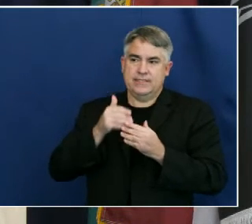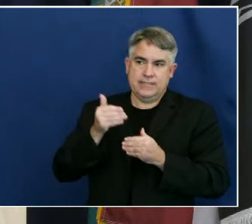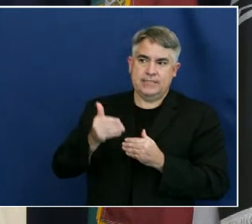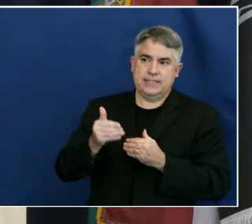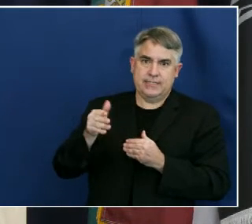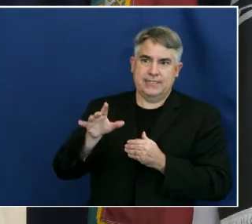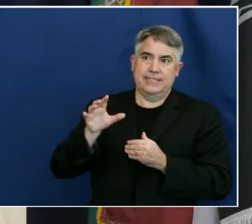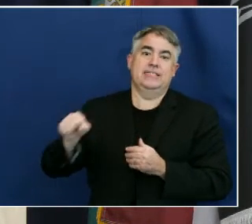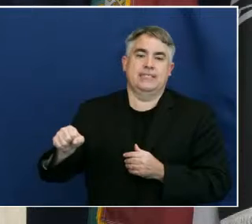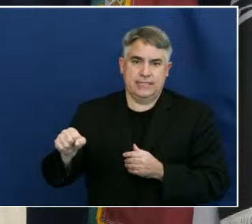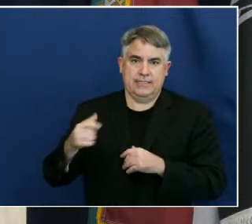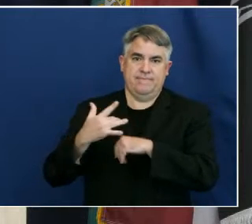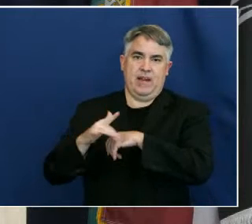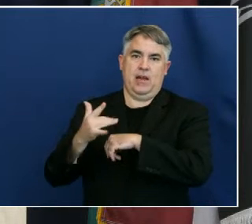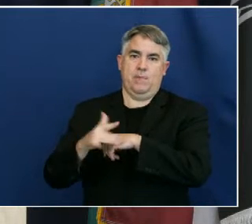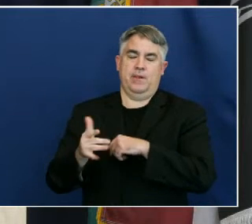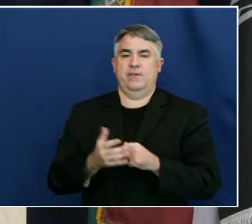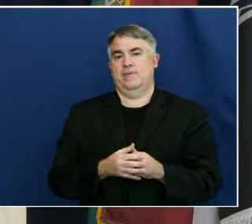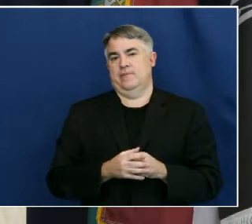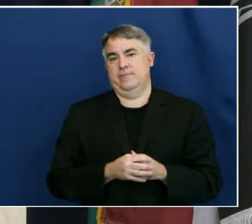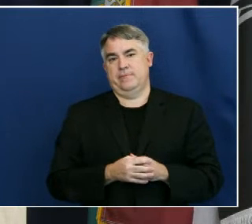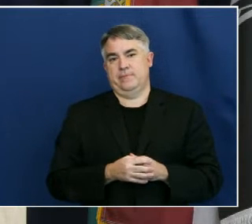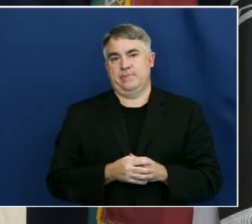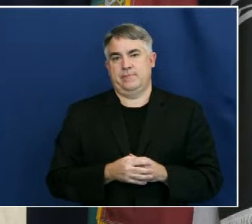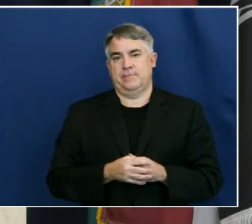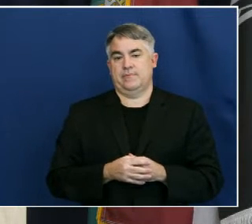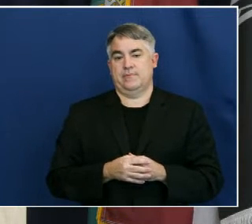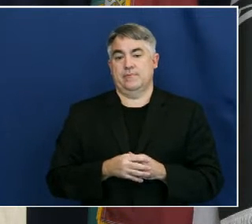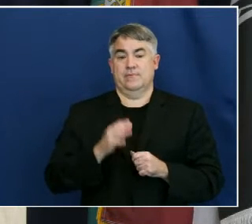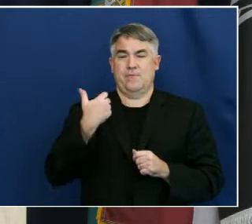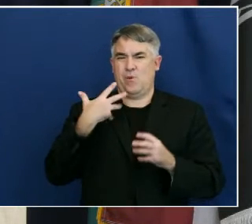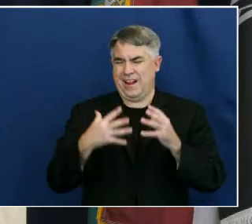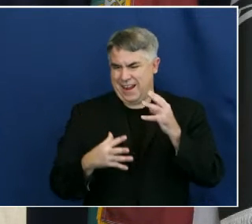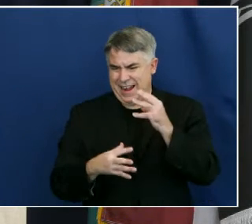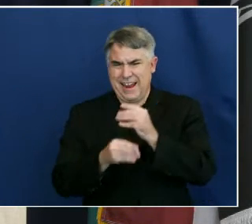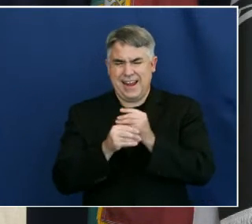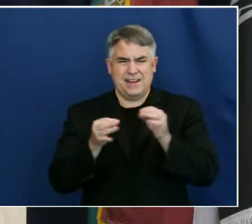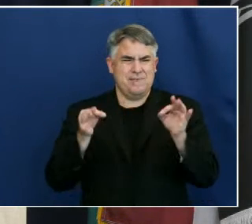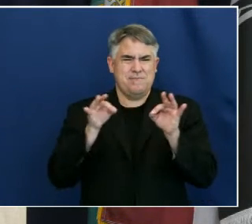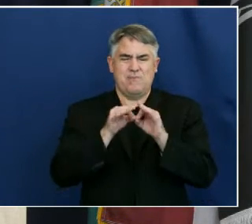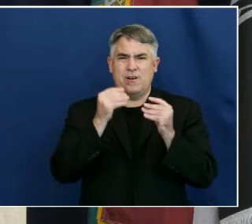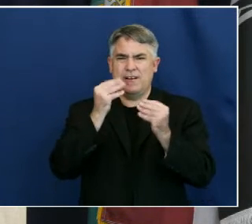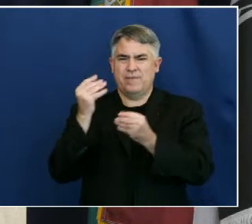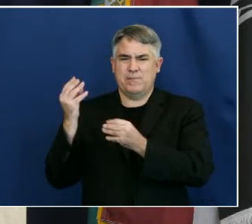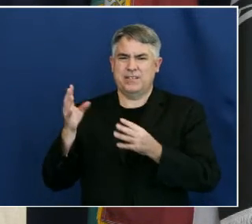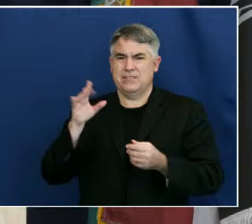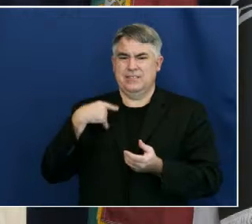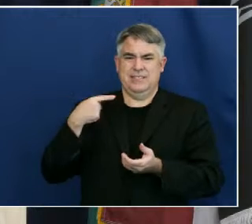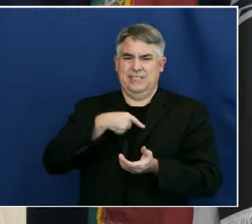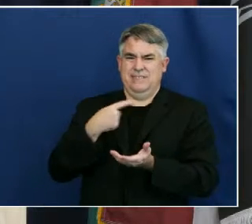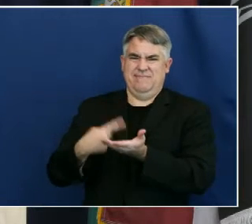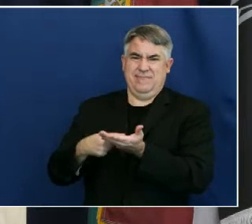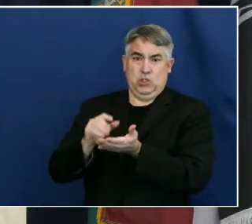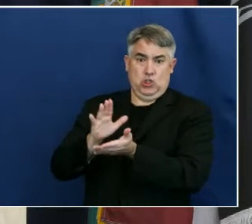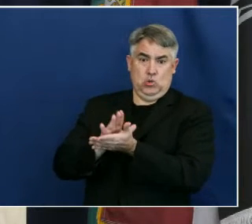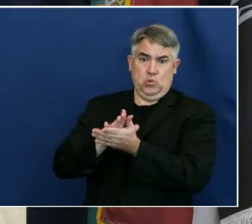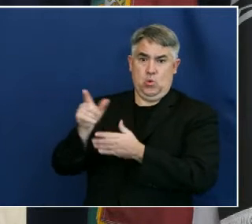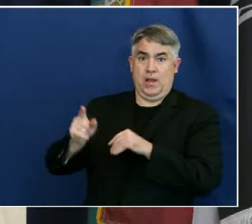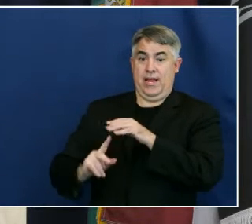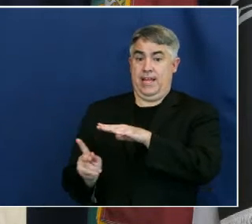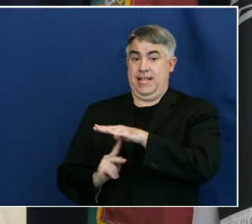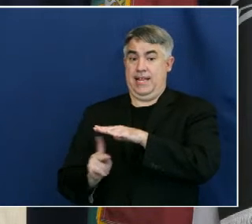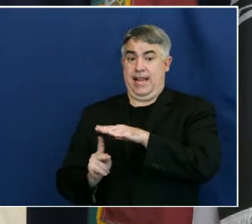little bit. I also wanted to share some of the work we've done, starting with our schools, with our K through 12